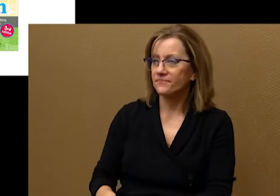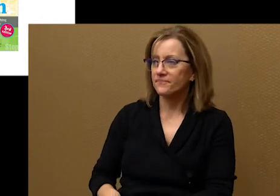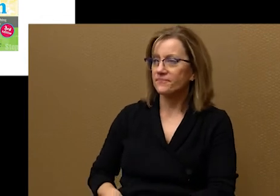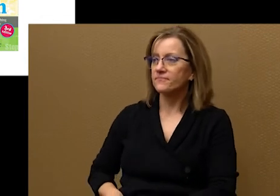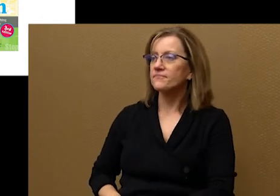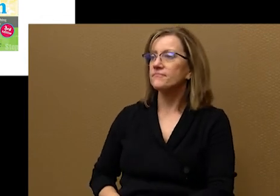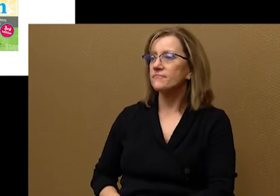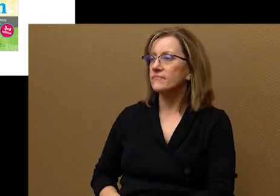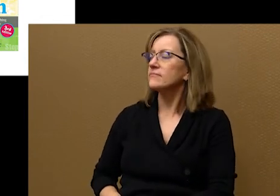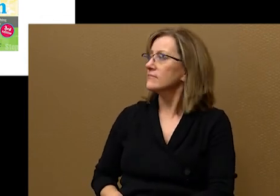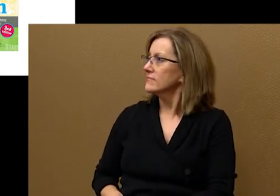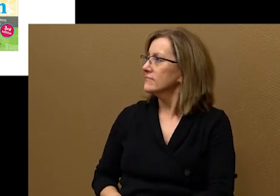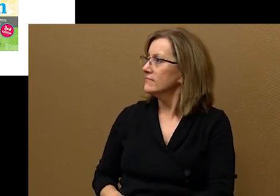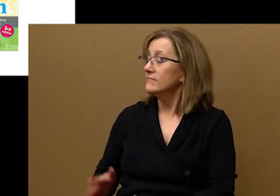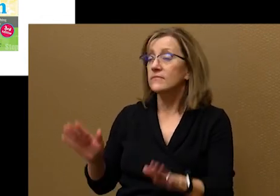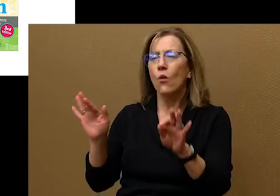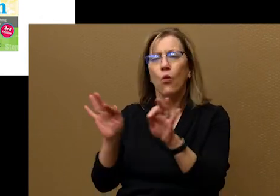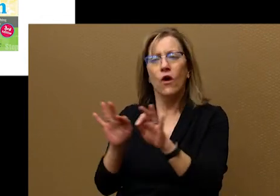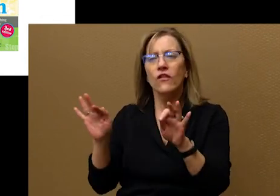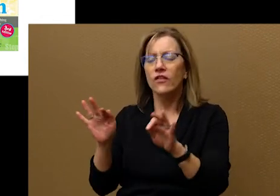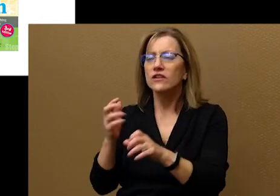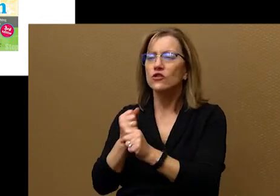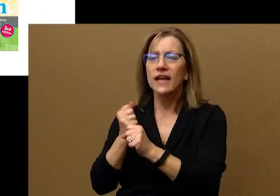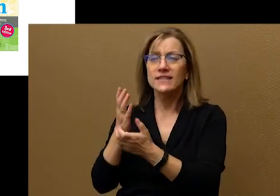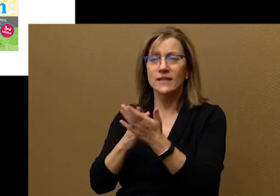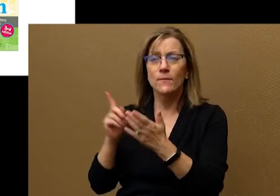some of the books because